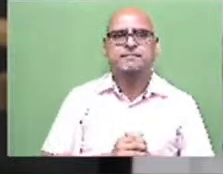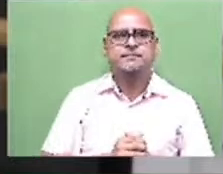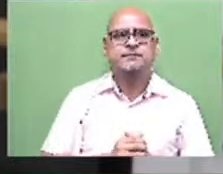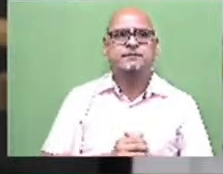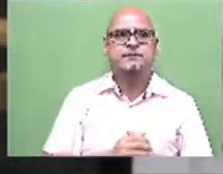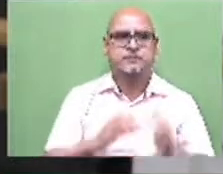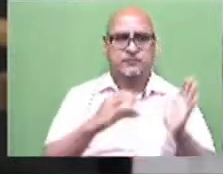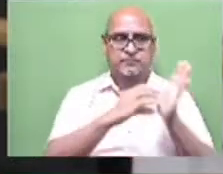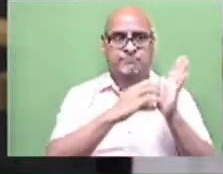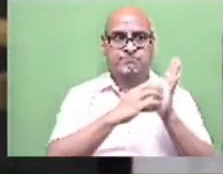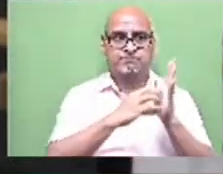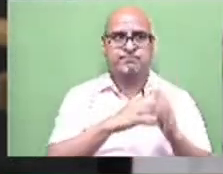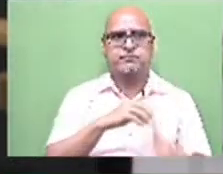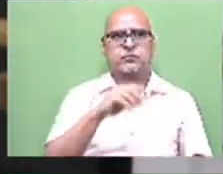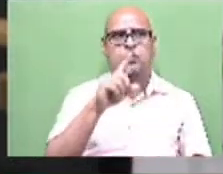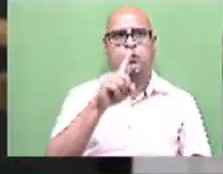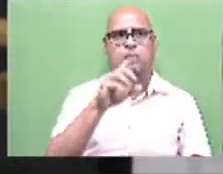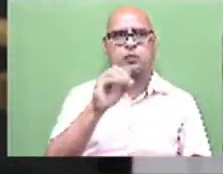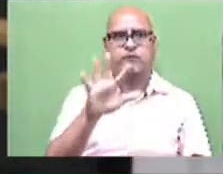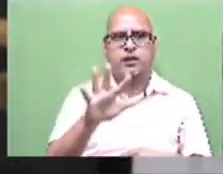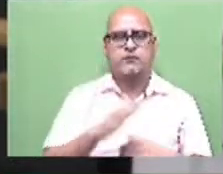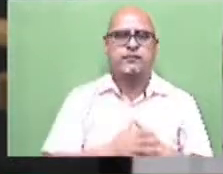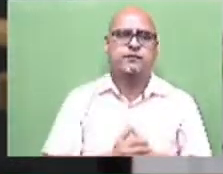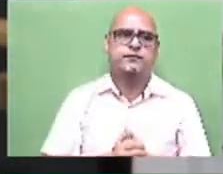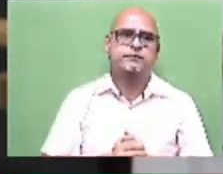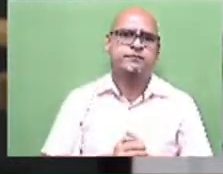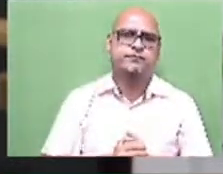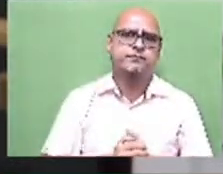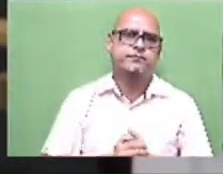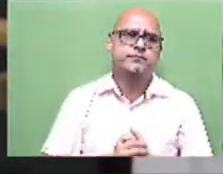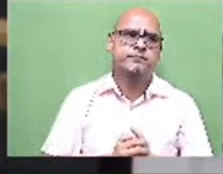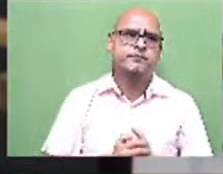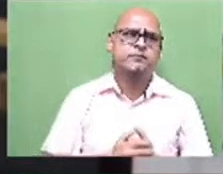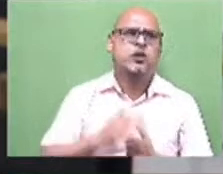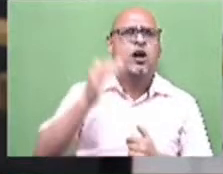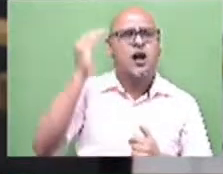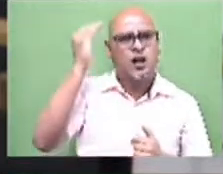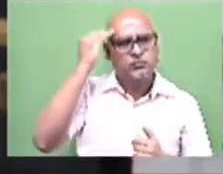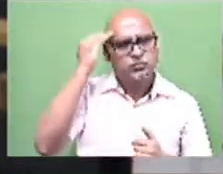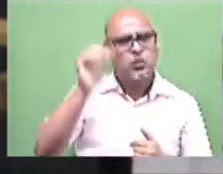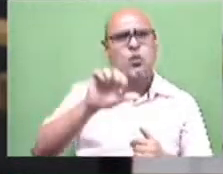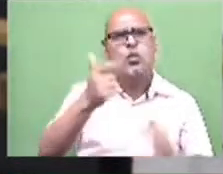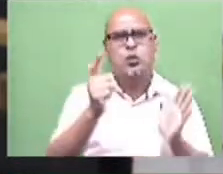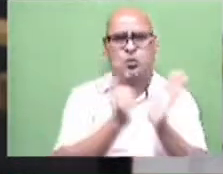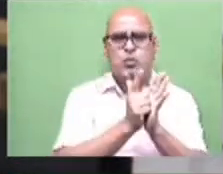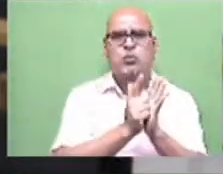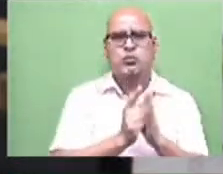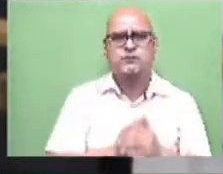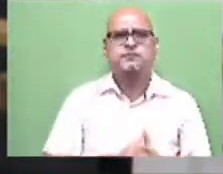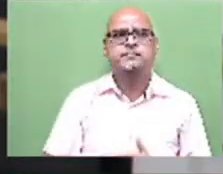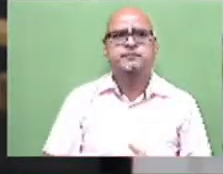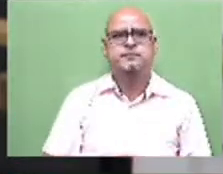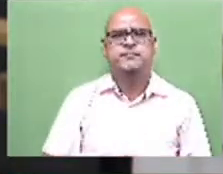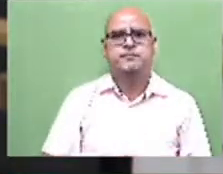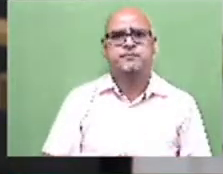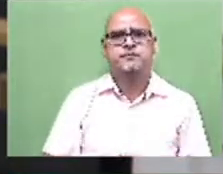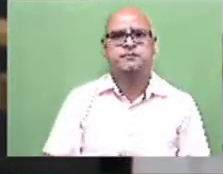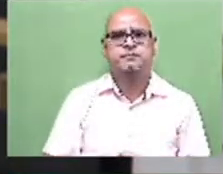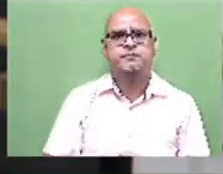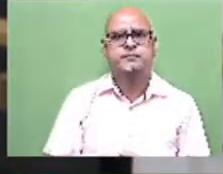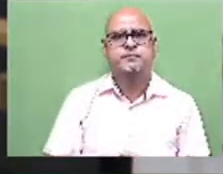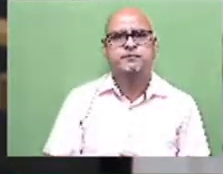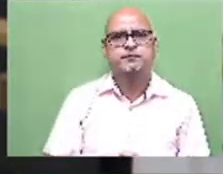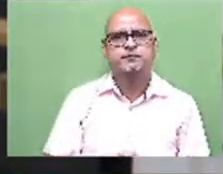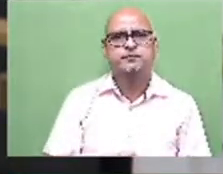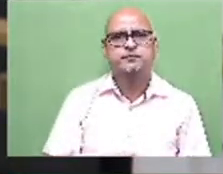Now, I know from other bills that we have drafted, this can be a simple drafting issue in terms of whether or not it should read reasons